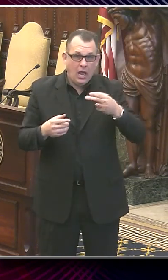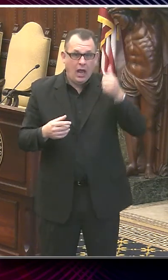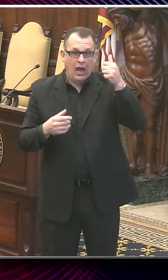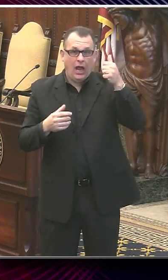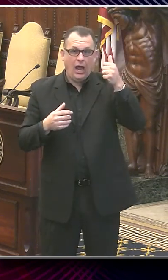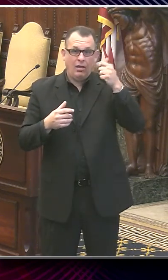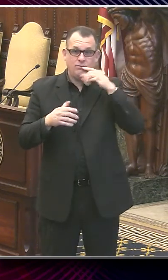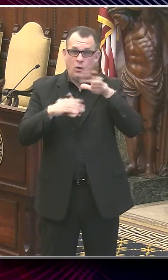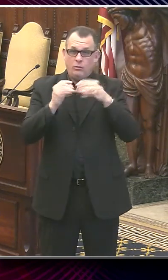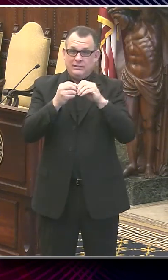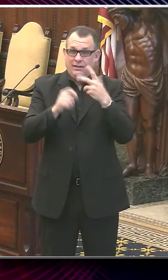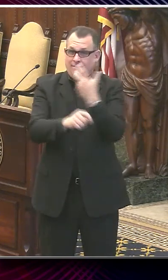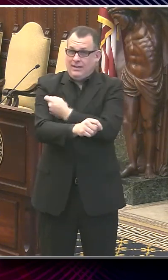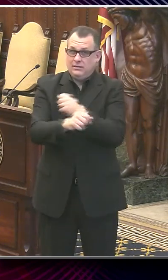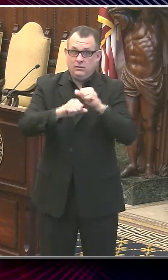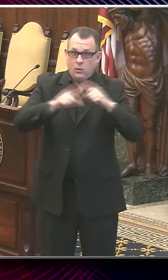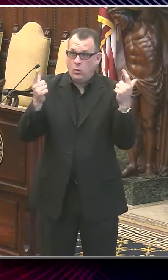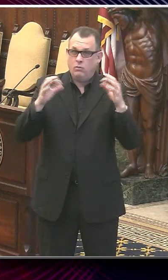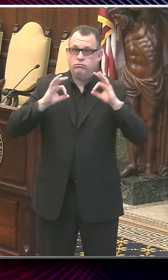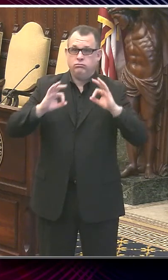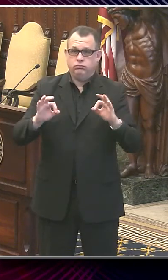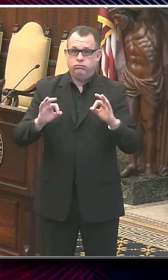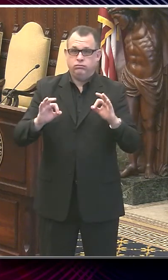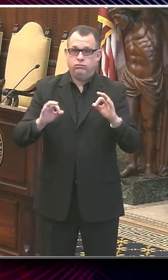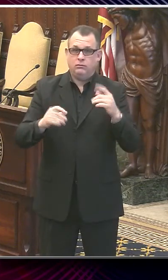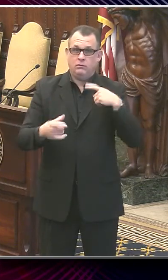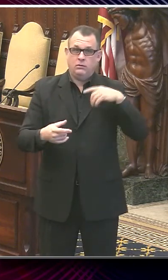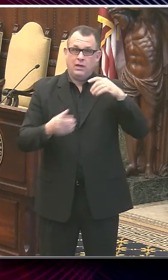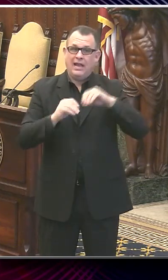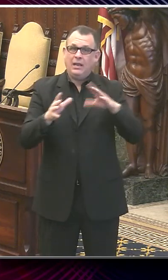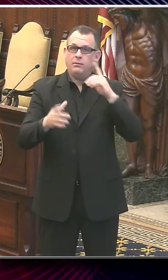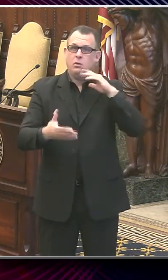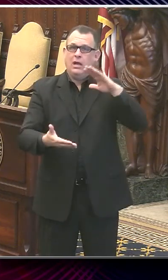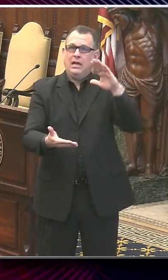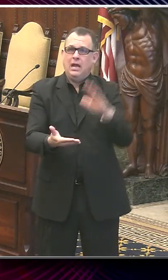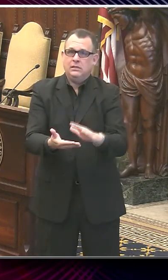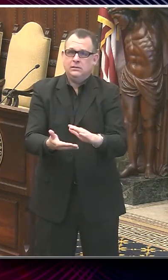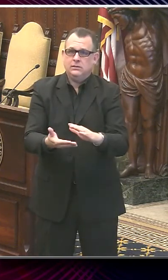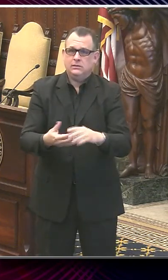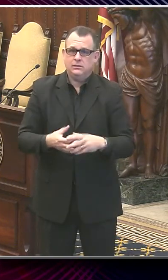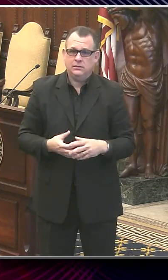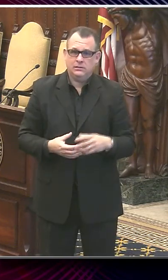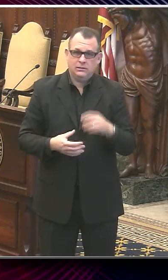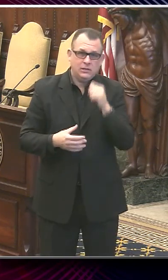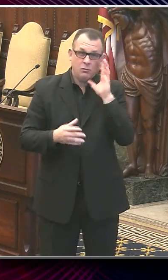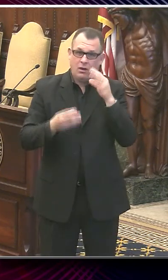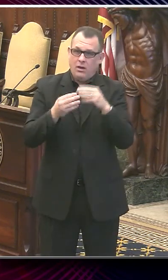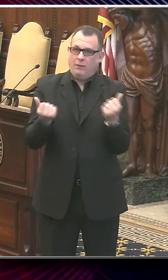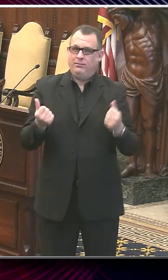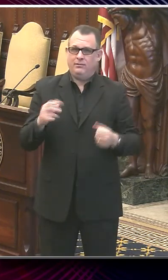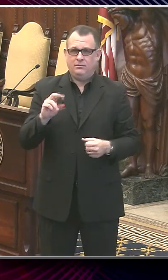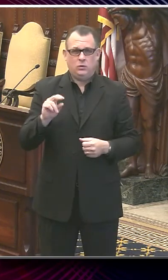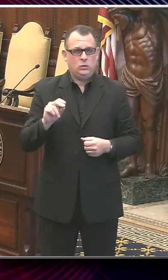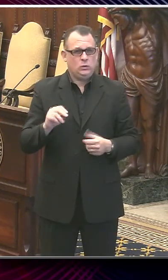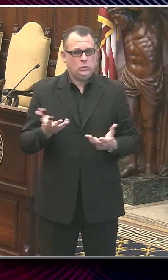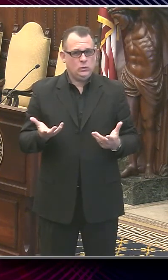the epidemic will be at low levels, if not gone entirely. But that's a long way off. As you've seen, this virus